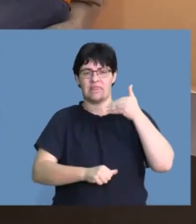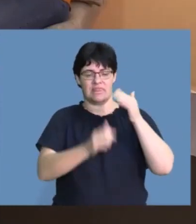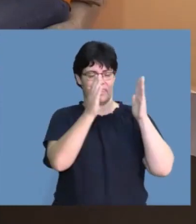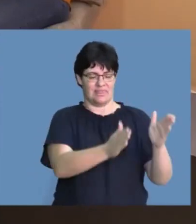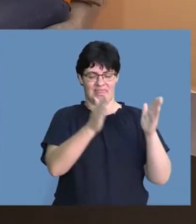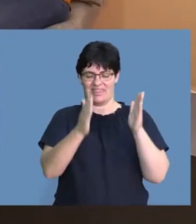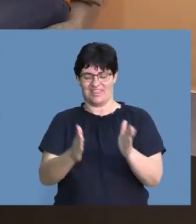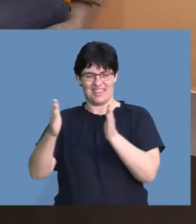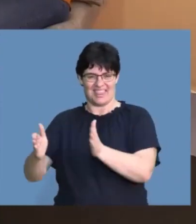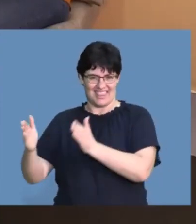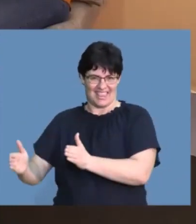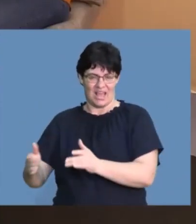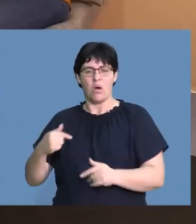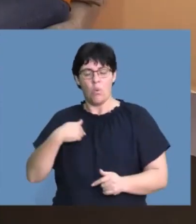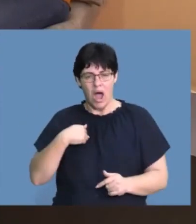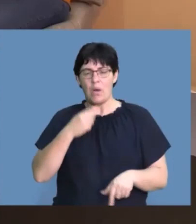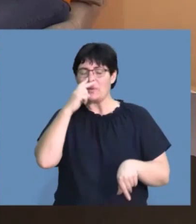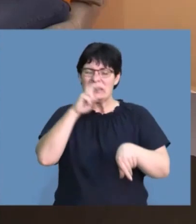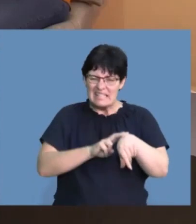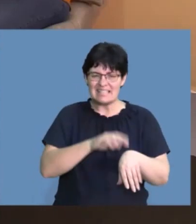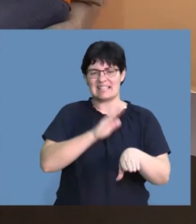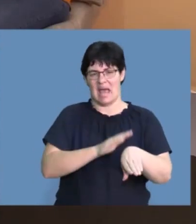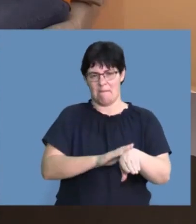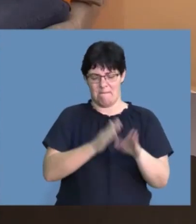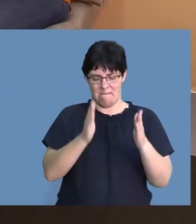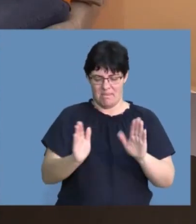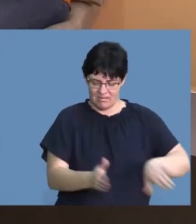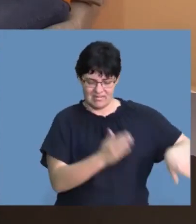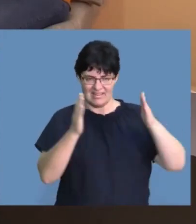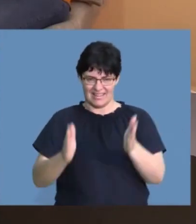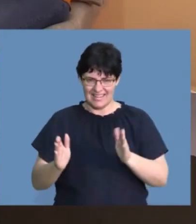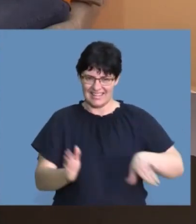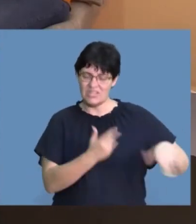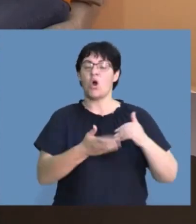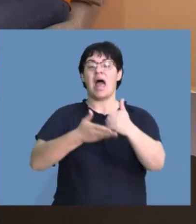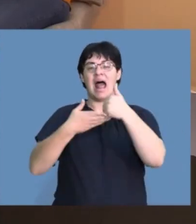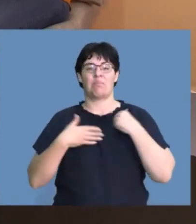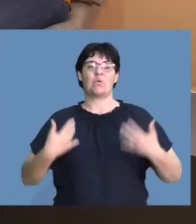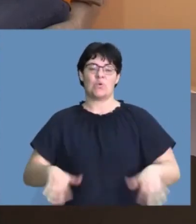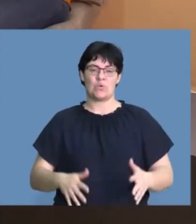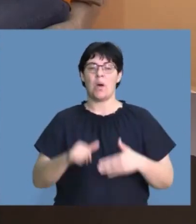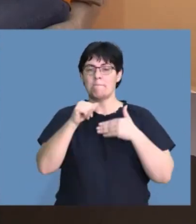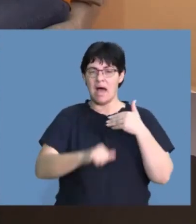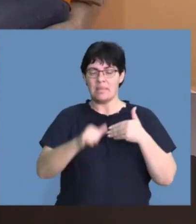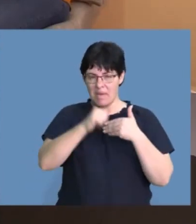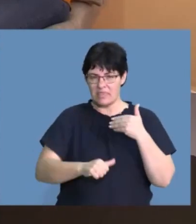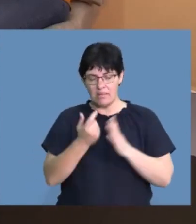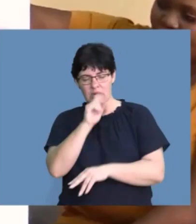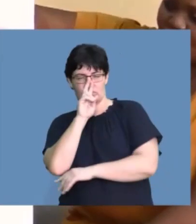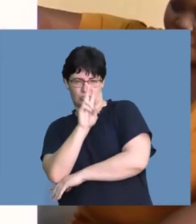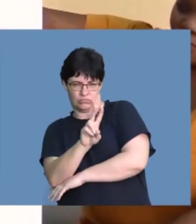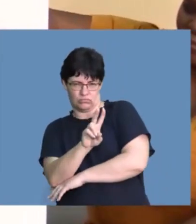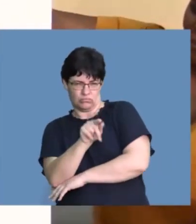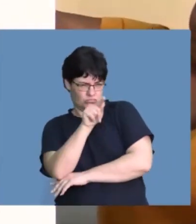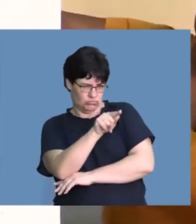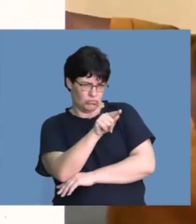basis. Because for me, I always need the time. And so this for me is really helpful because every month I get a step back and